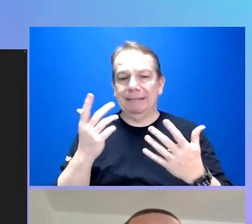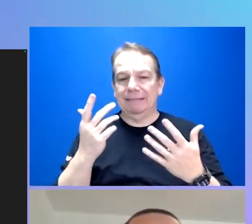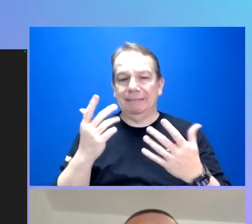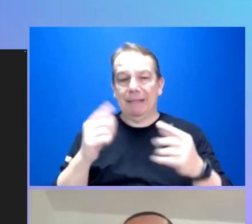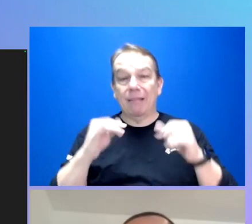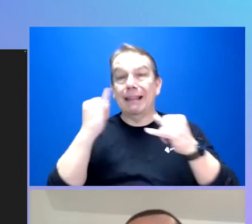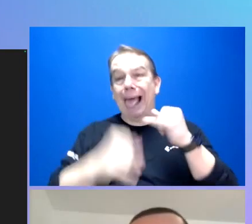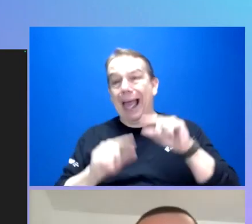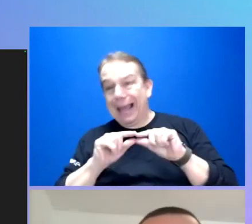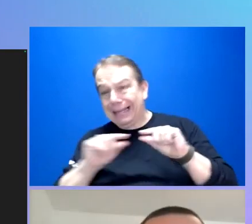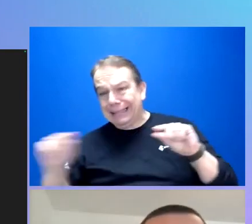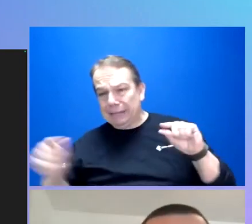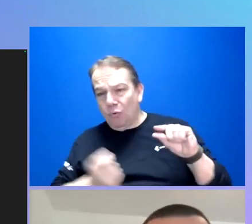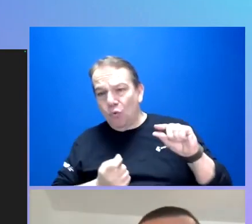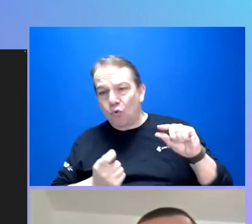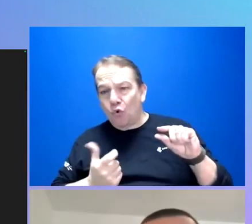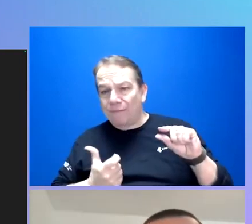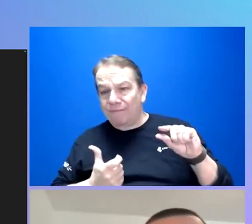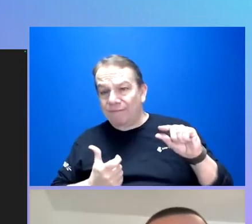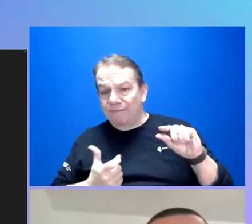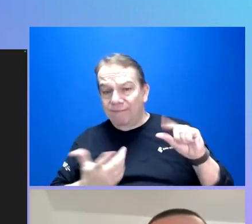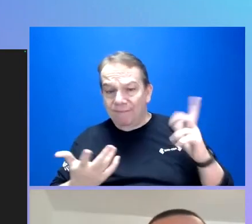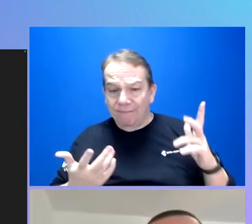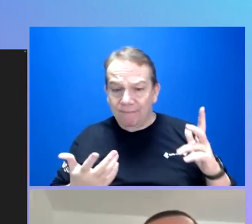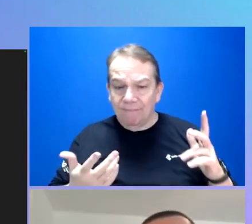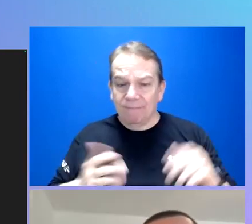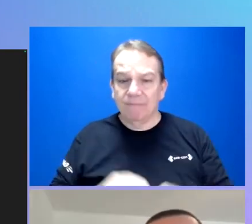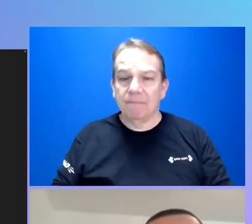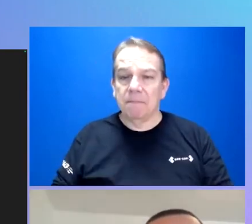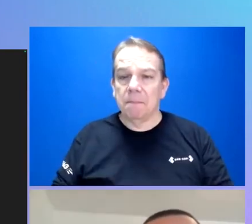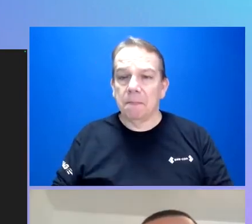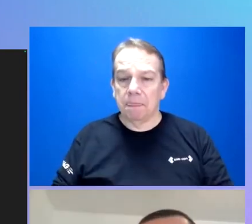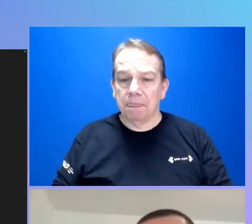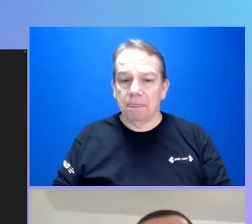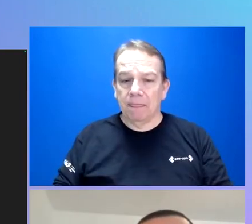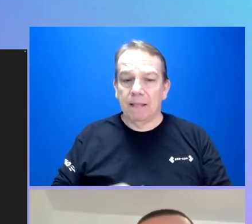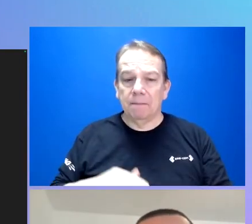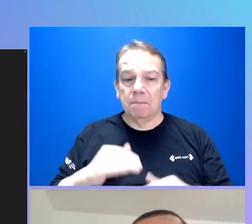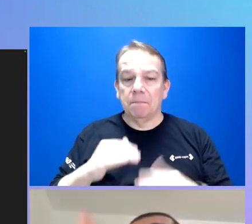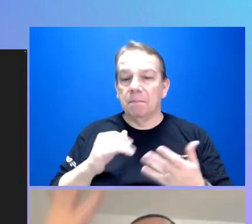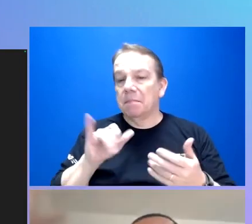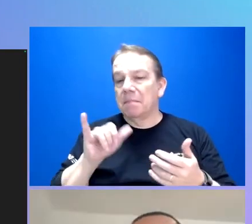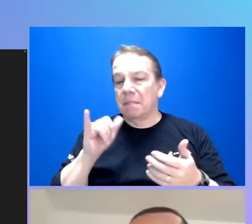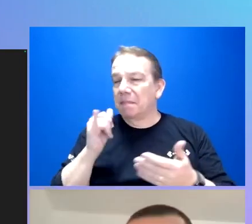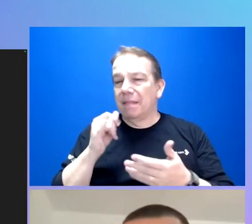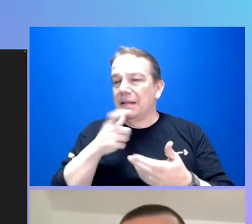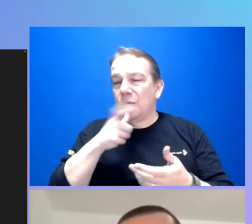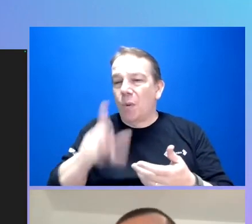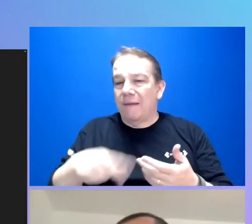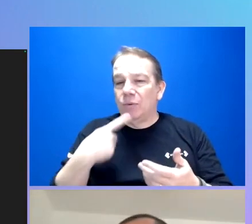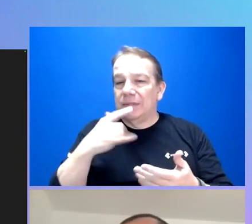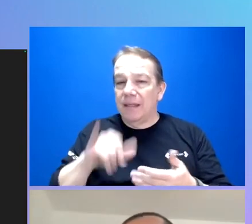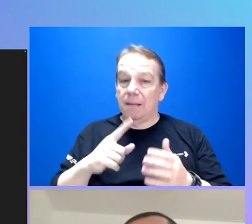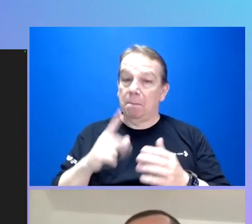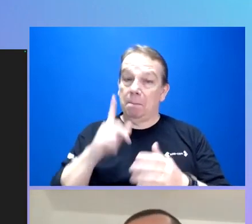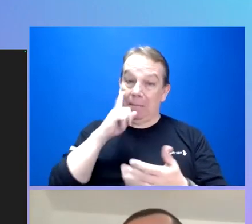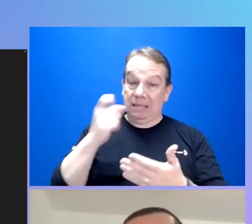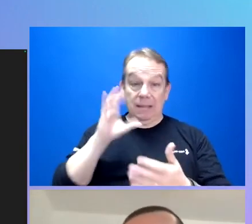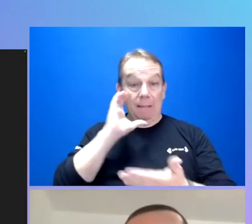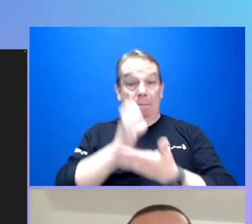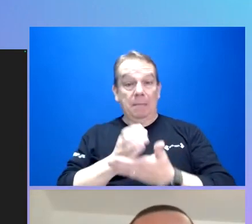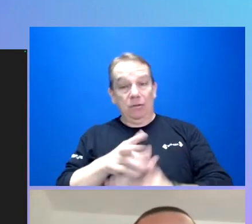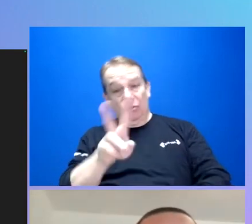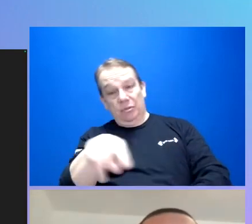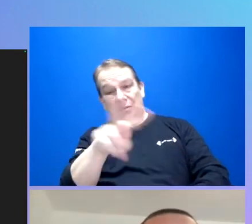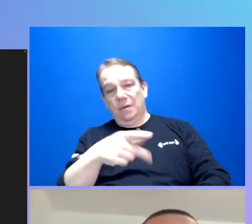text could be edited, and depicted now on screen is that last sentence crossed out, because whilst it's in the picture, I don't think anyone